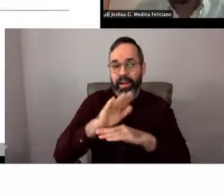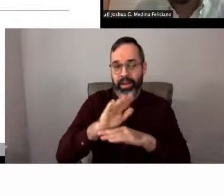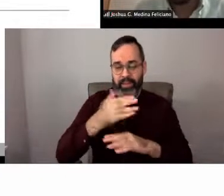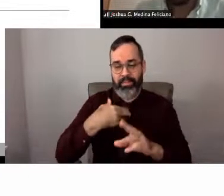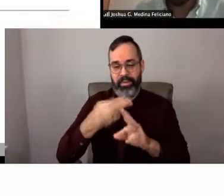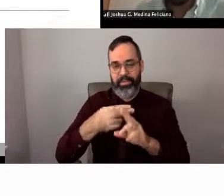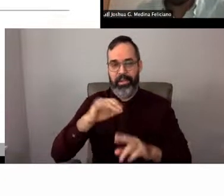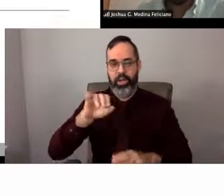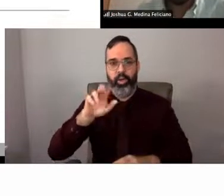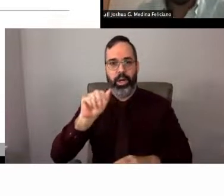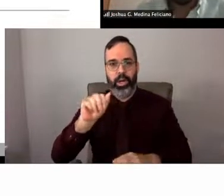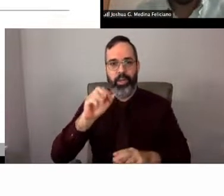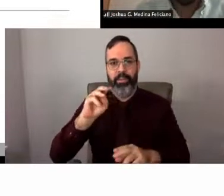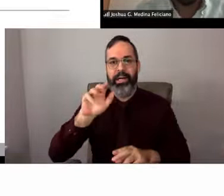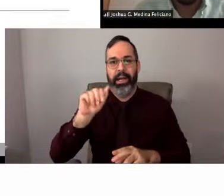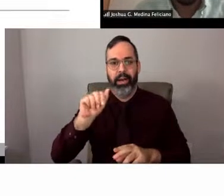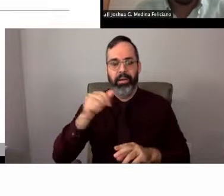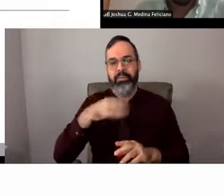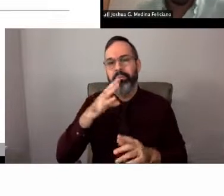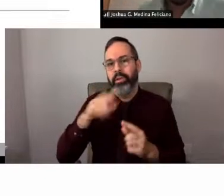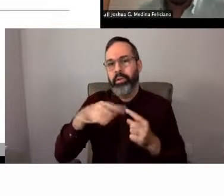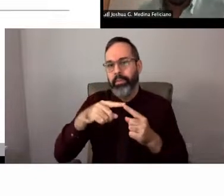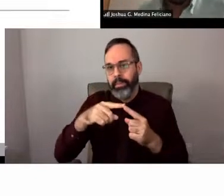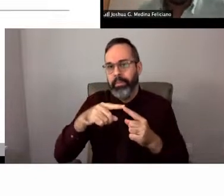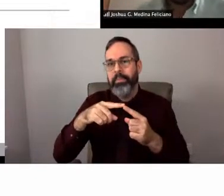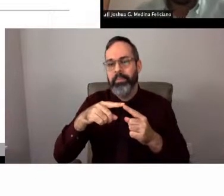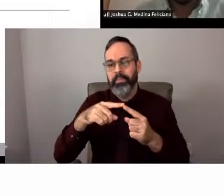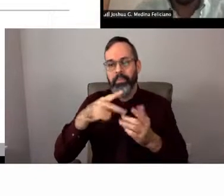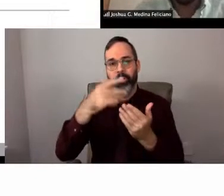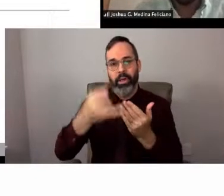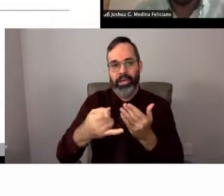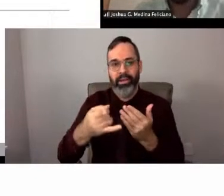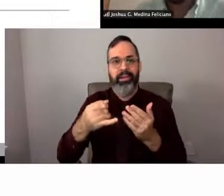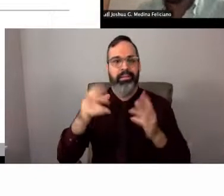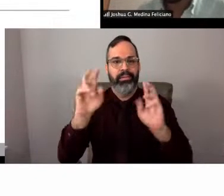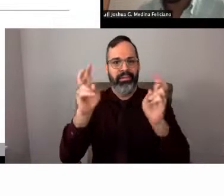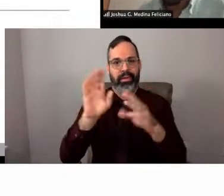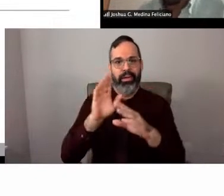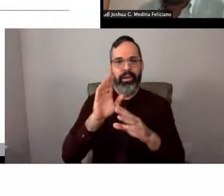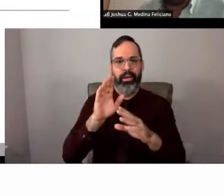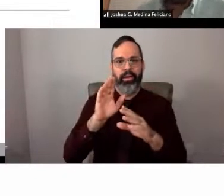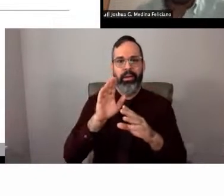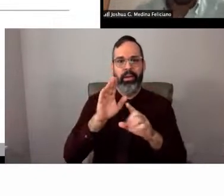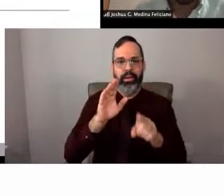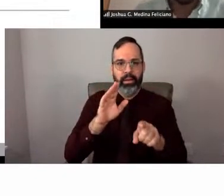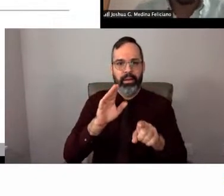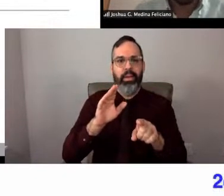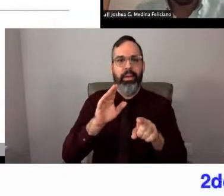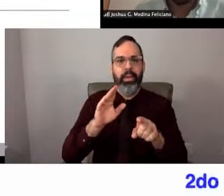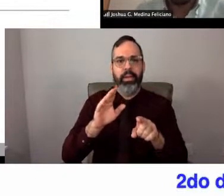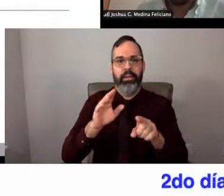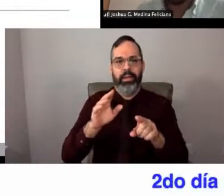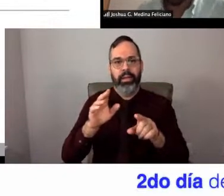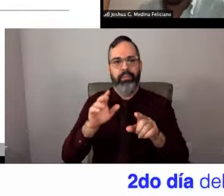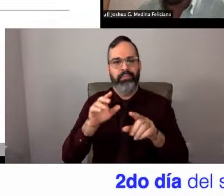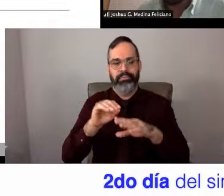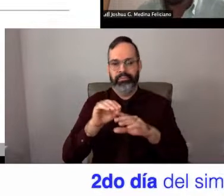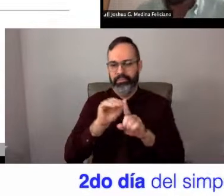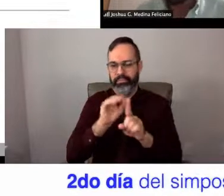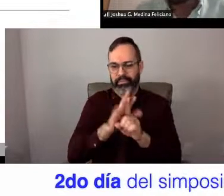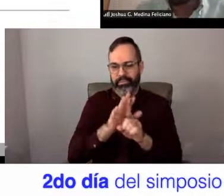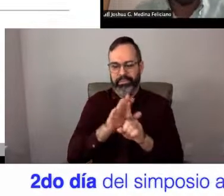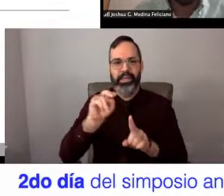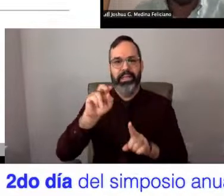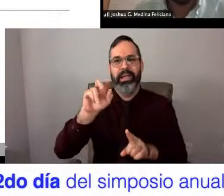and today I'm going to be talking about the project titled New Sea Cucumber Draft Genome Sheds Light on the Evolution of MTF and